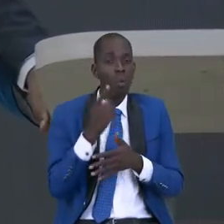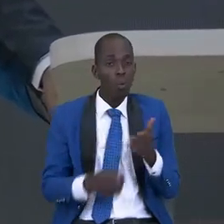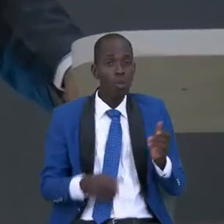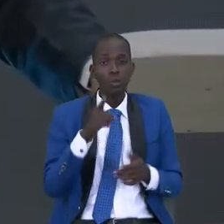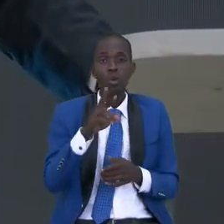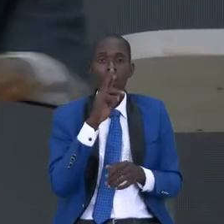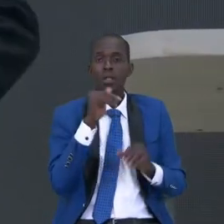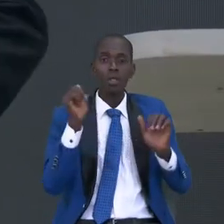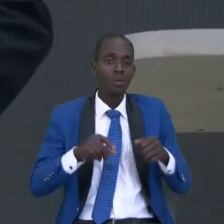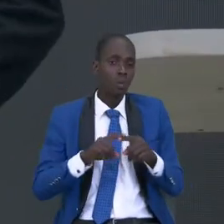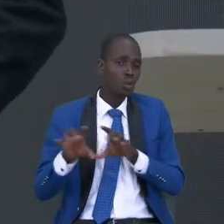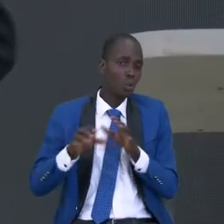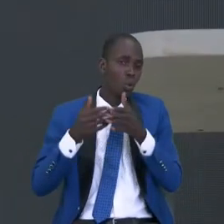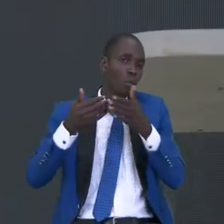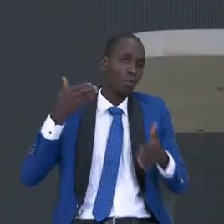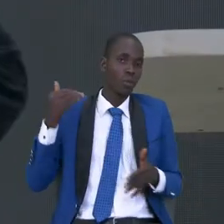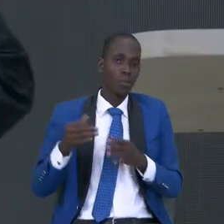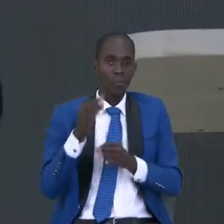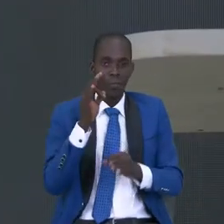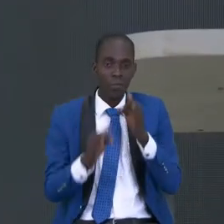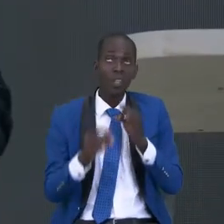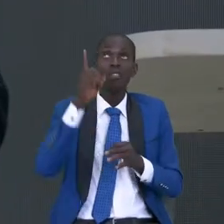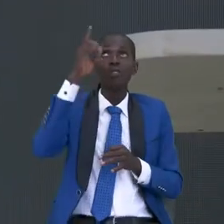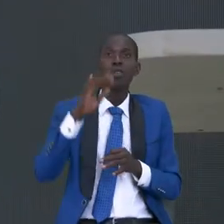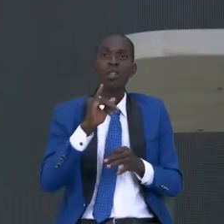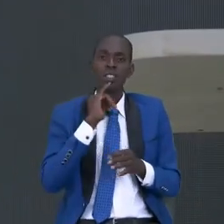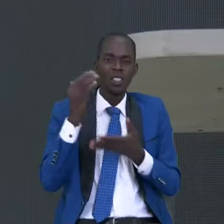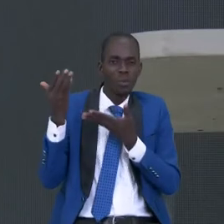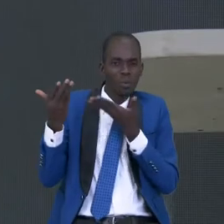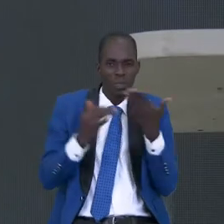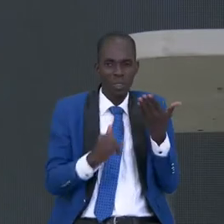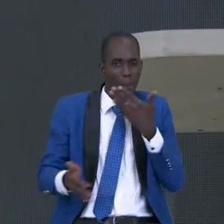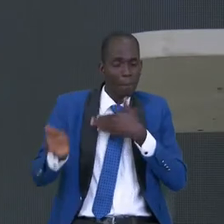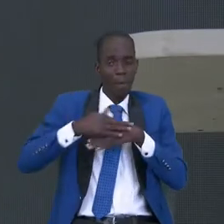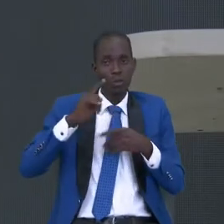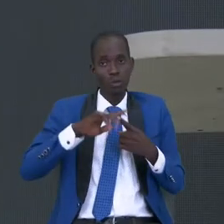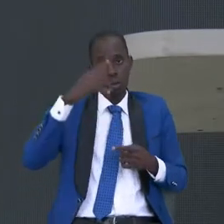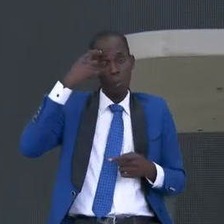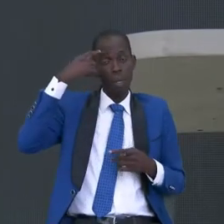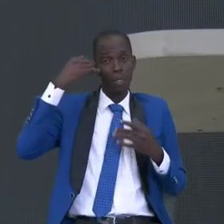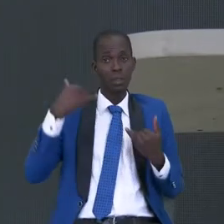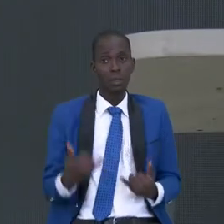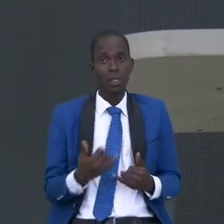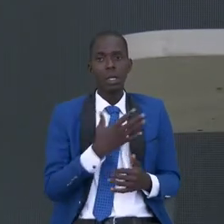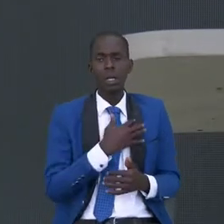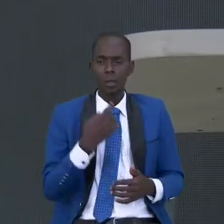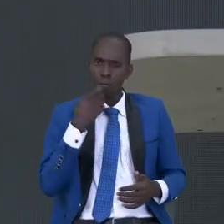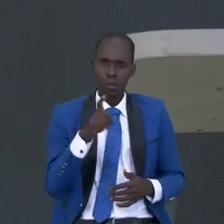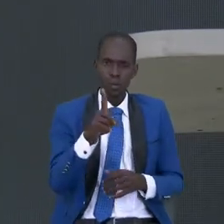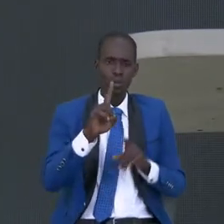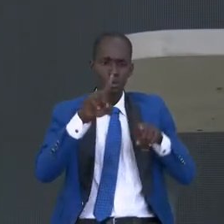not able to do before, if God is bringing it back to you now, and he says, possess the